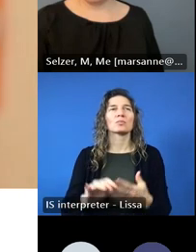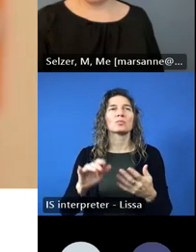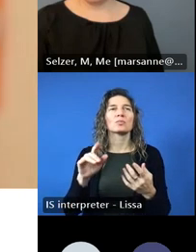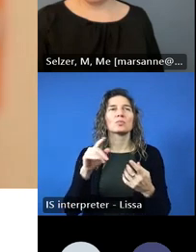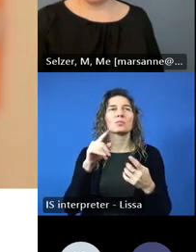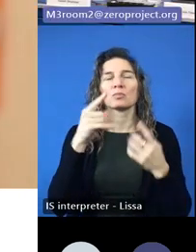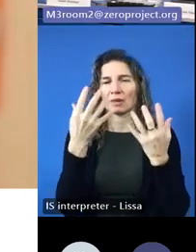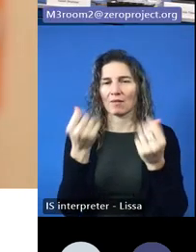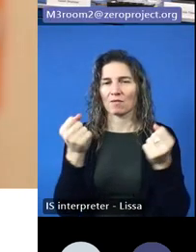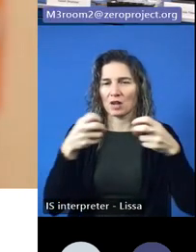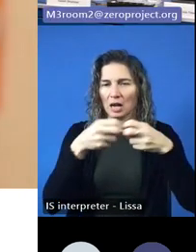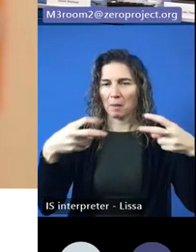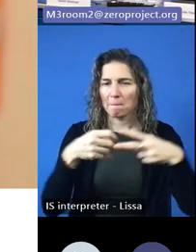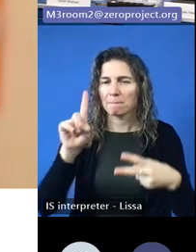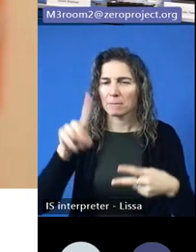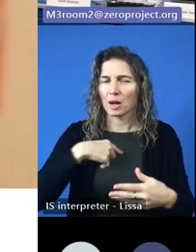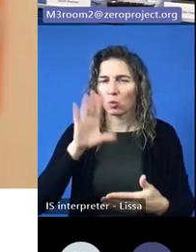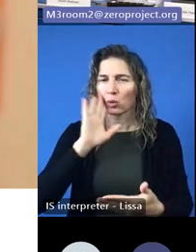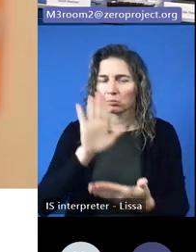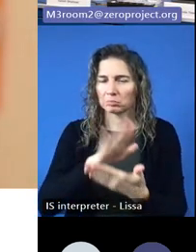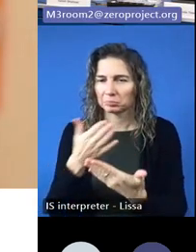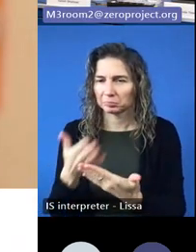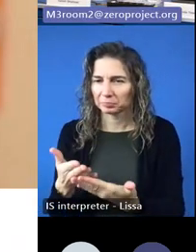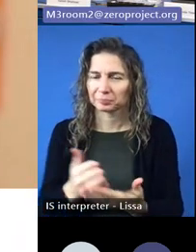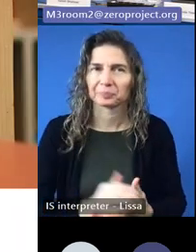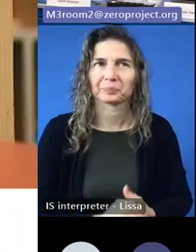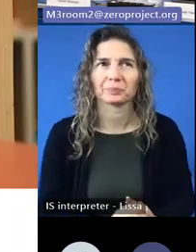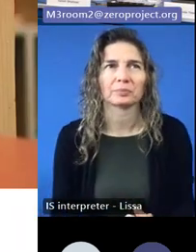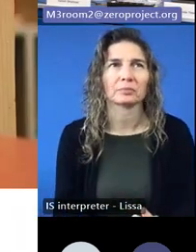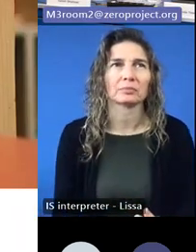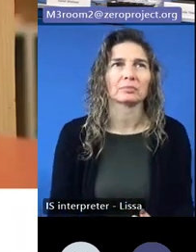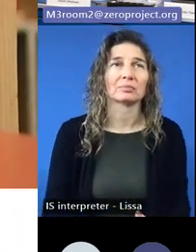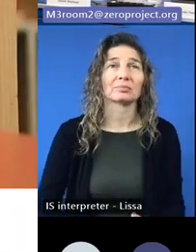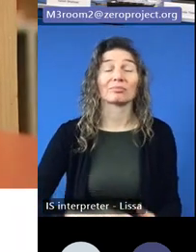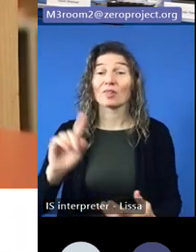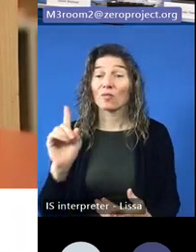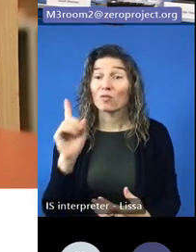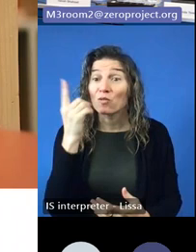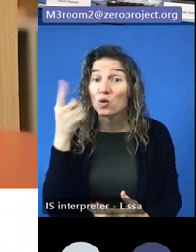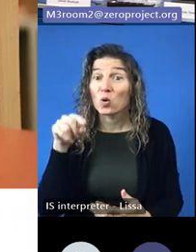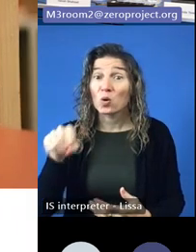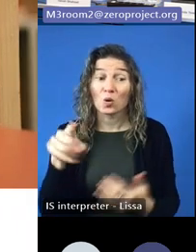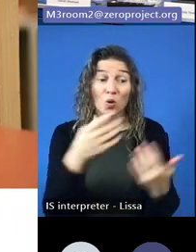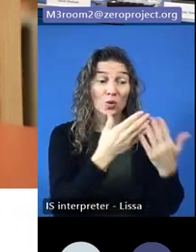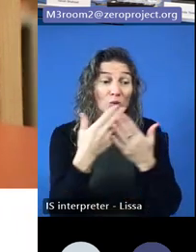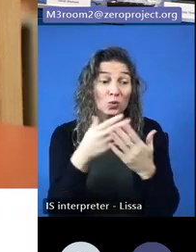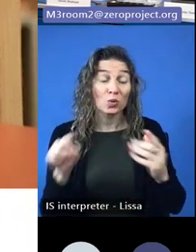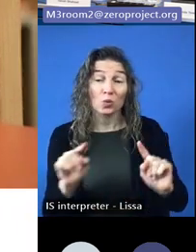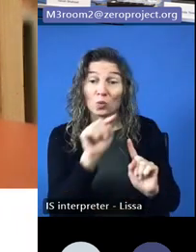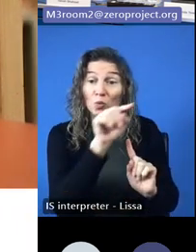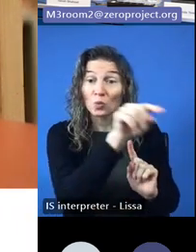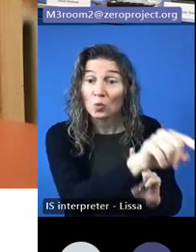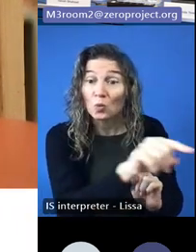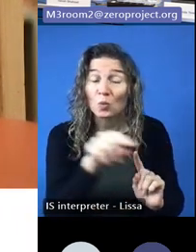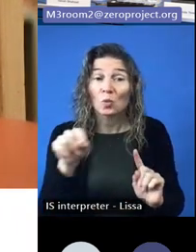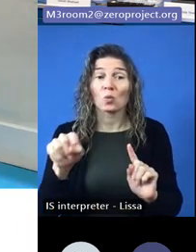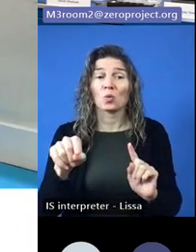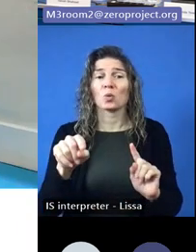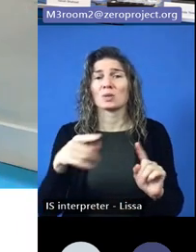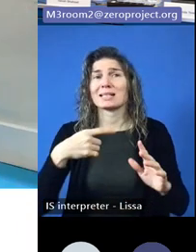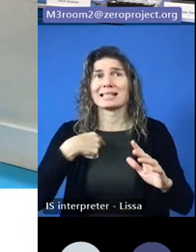school? Will any school be willing to admit her? This caused a lot of anxiety and I felt helpless. I